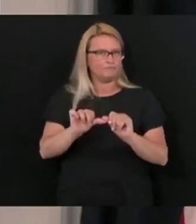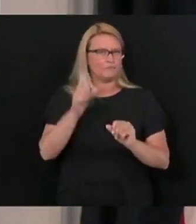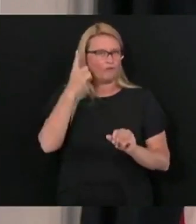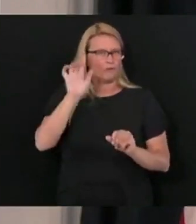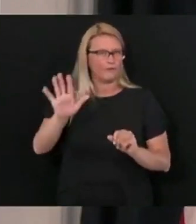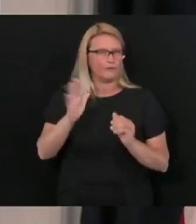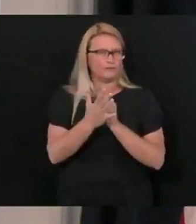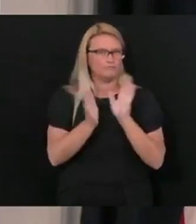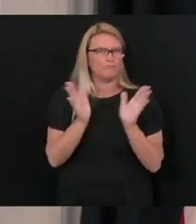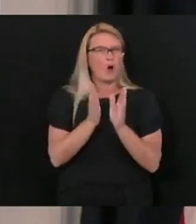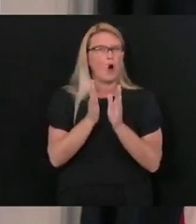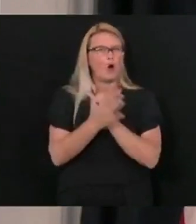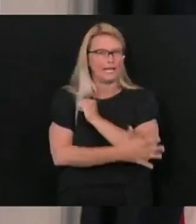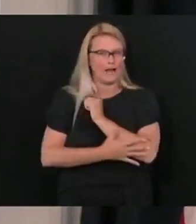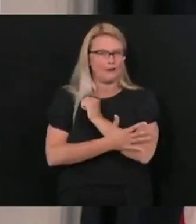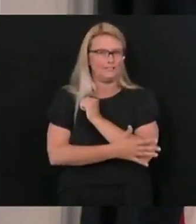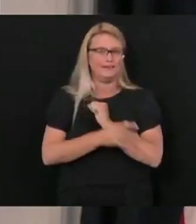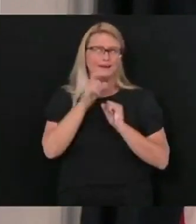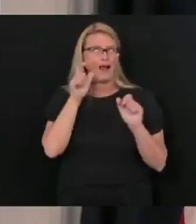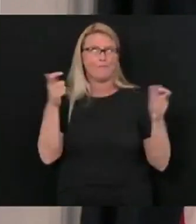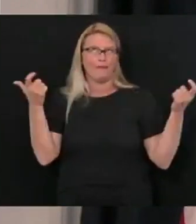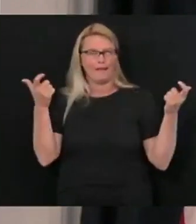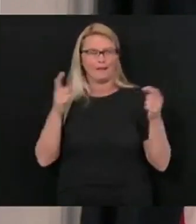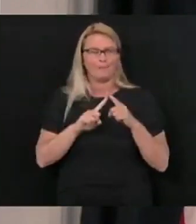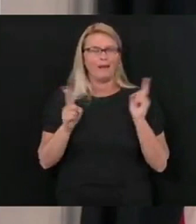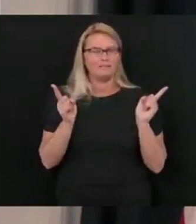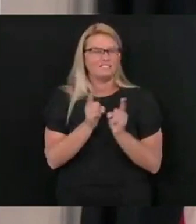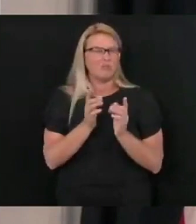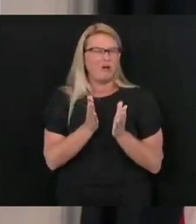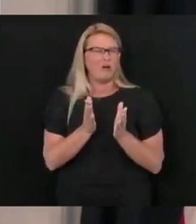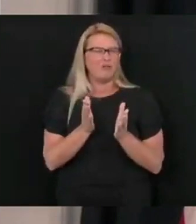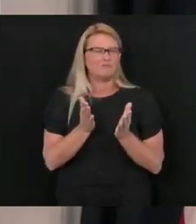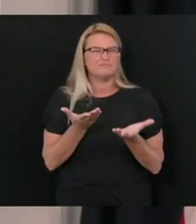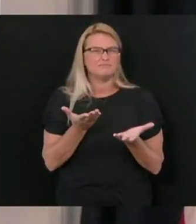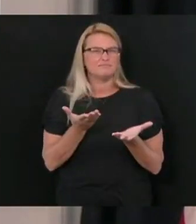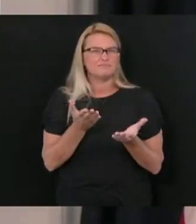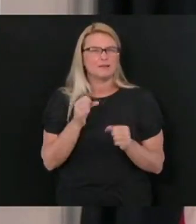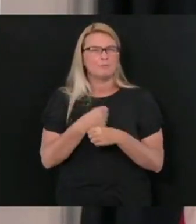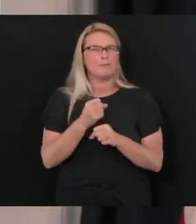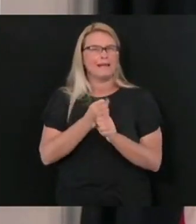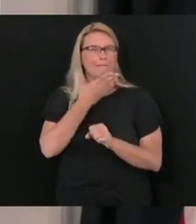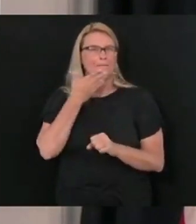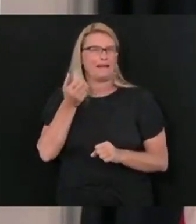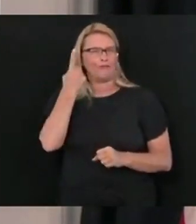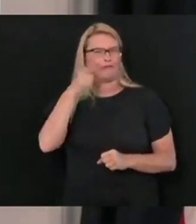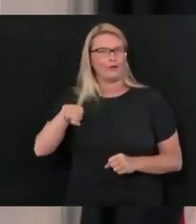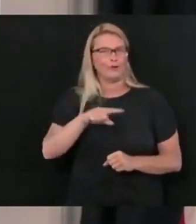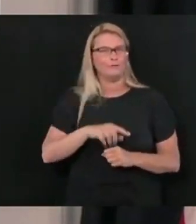counties. So not a huge tweak, but a little one that we think is going to make this an even better model.